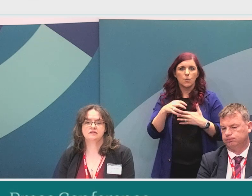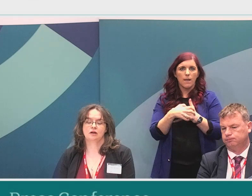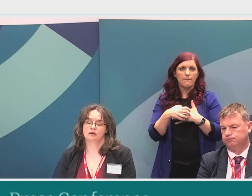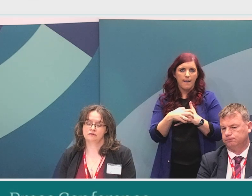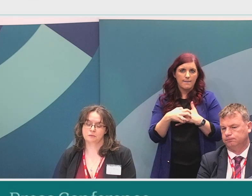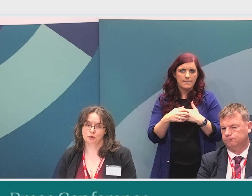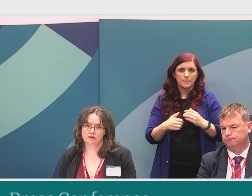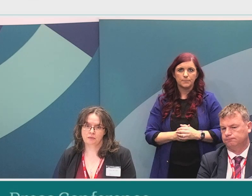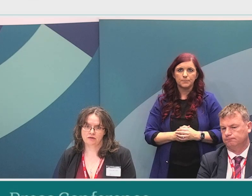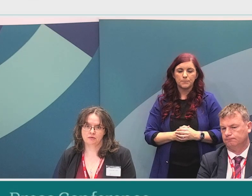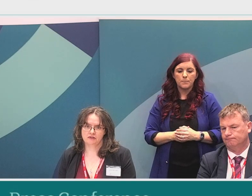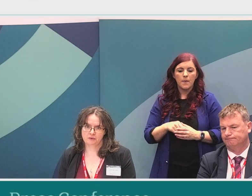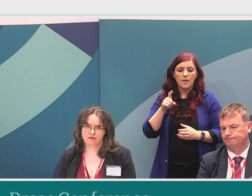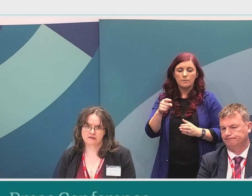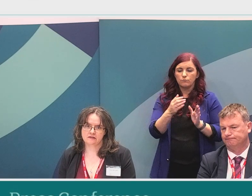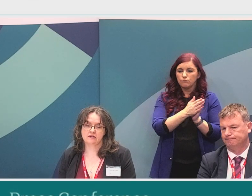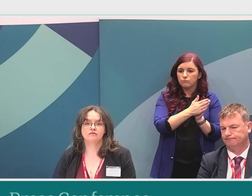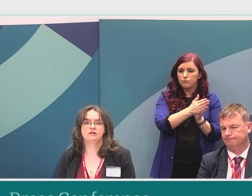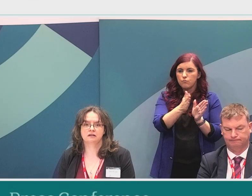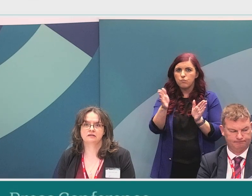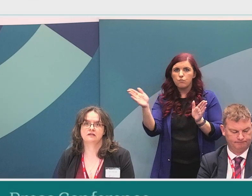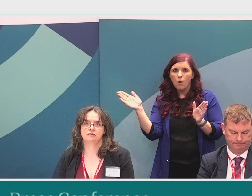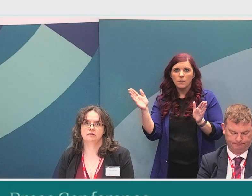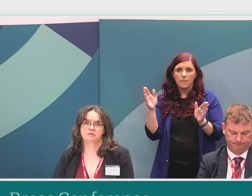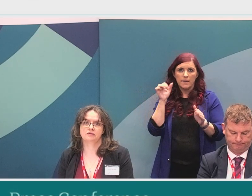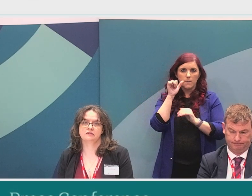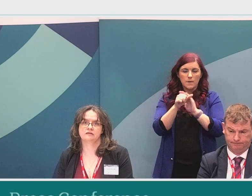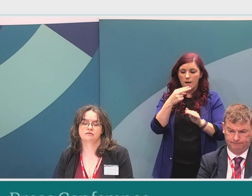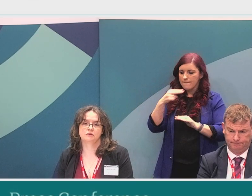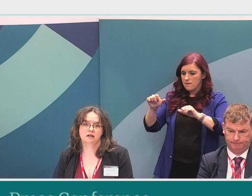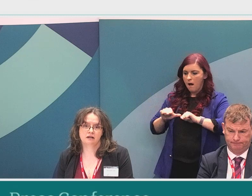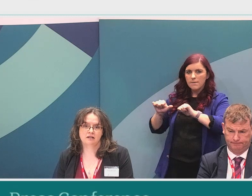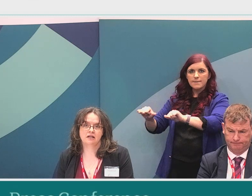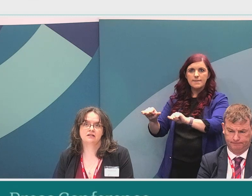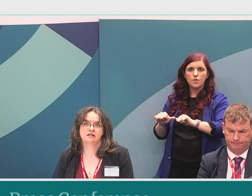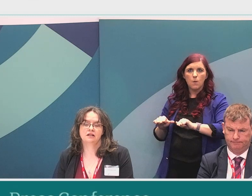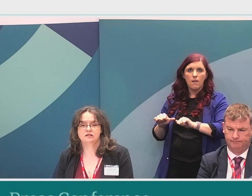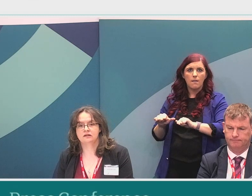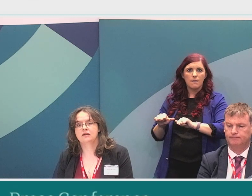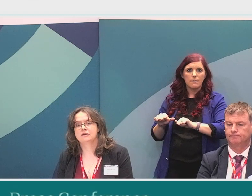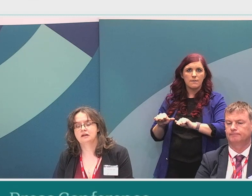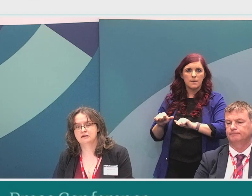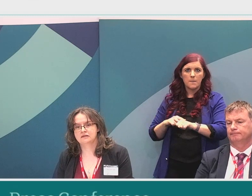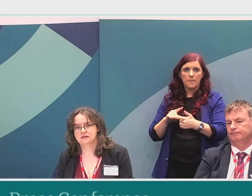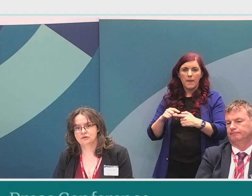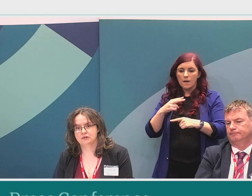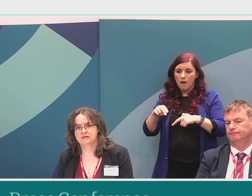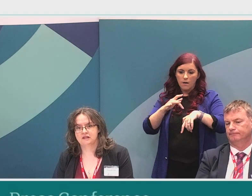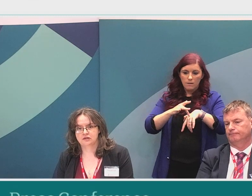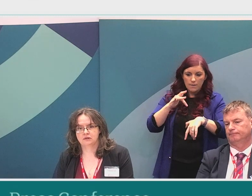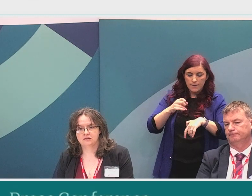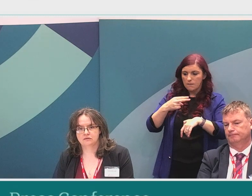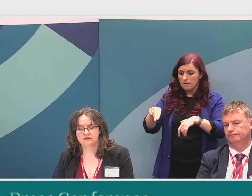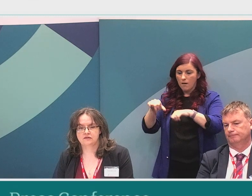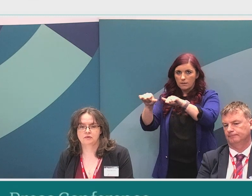this covers a broad spectrum of experiences, of non-consensual experiences, from non-contact to non-consensual